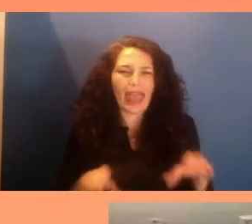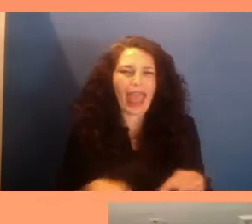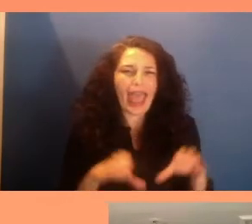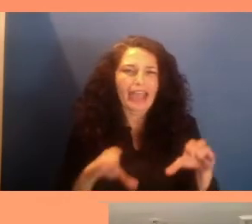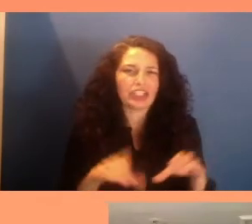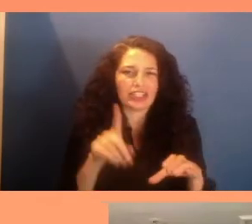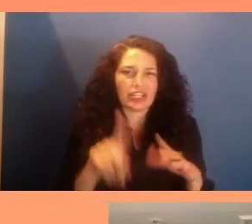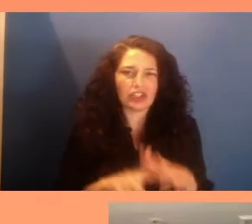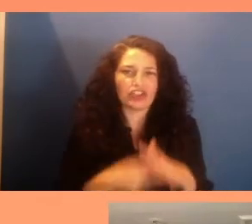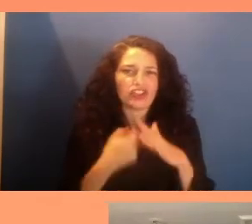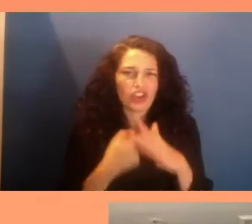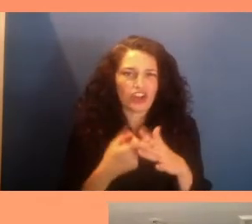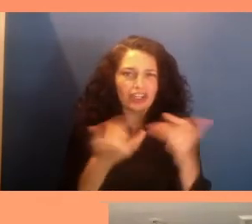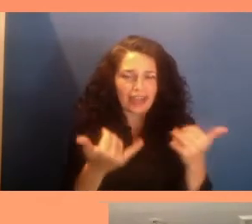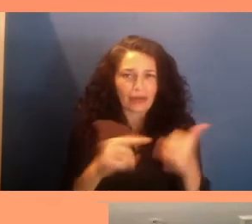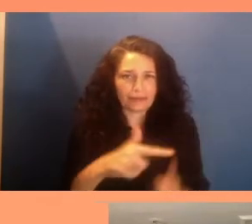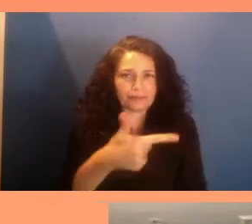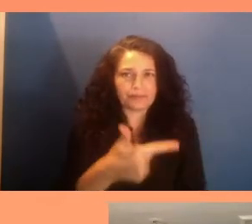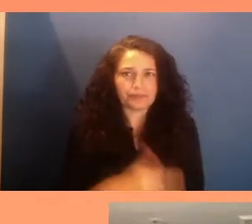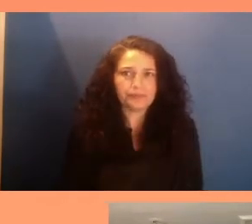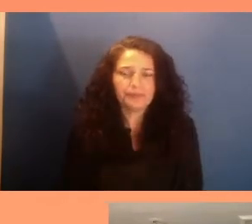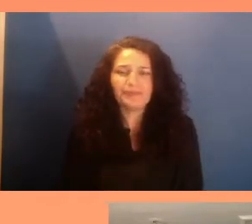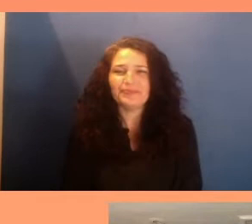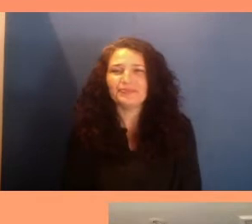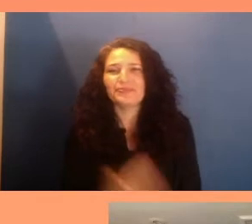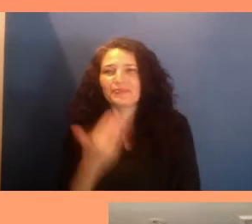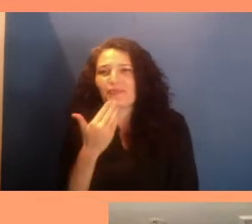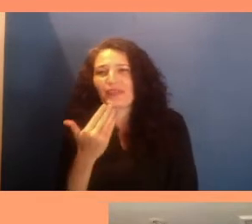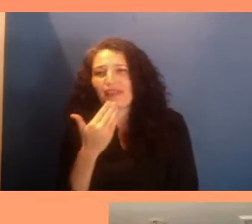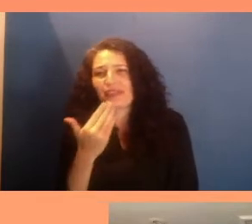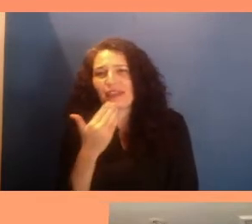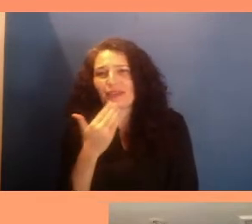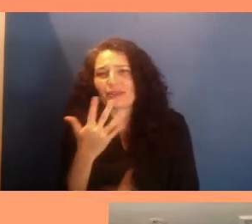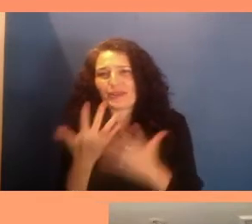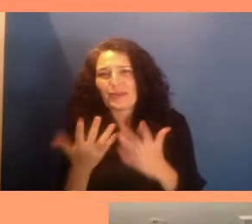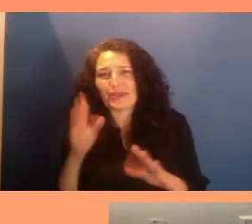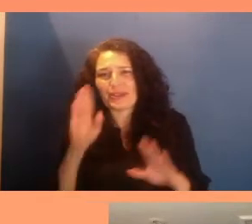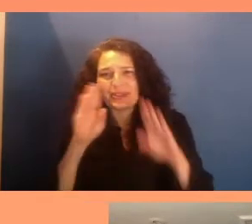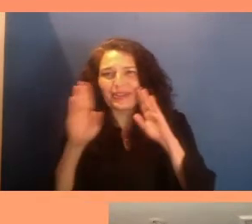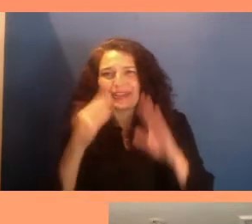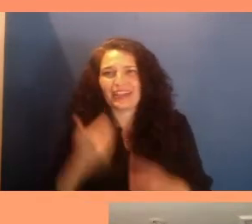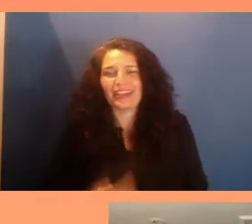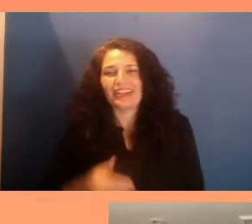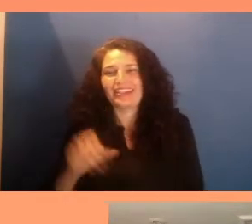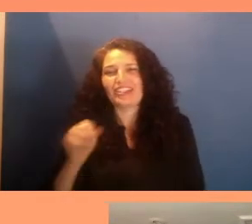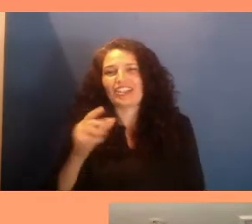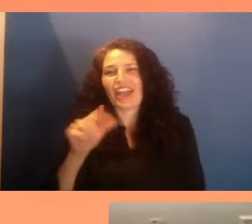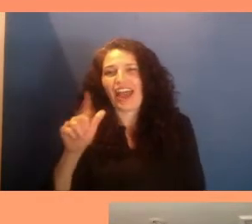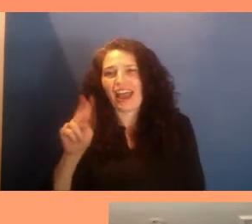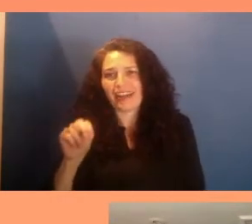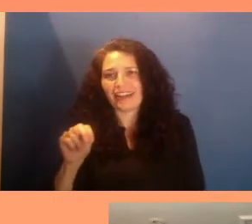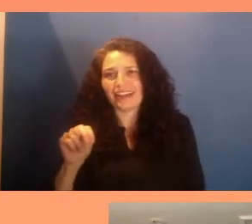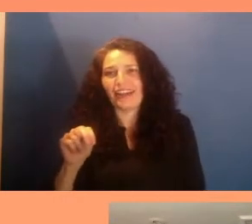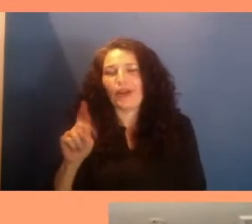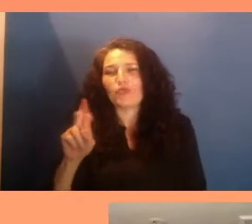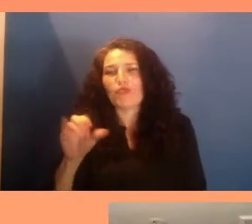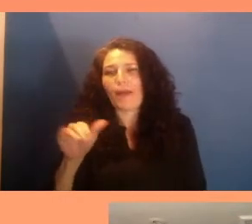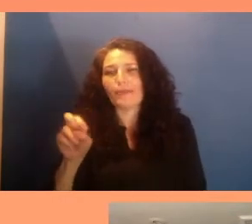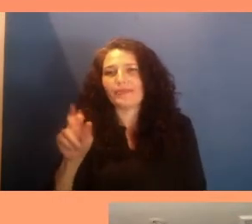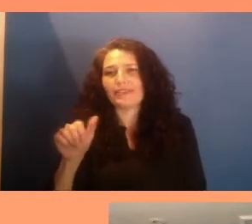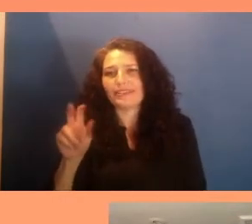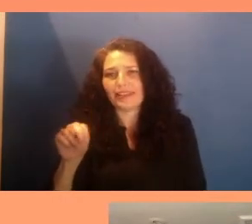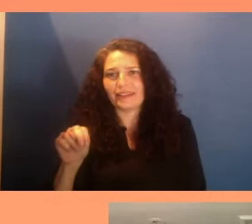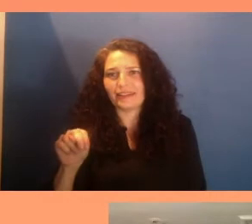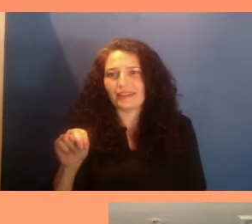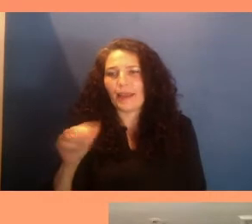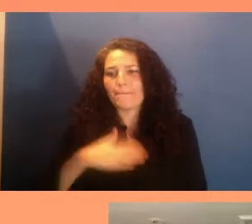to take just now. Thank you, Marjon. Hello, my name is Jahan Robinson. My pronouns are she,